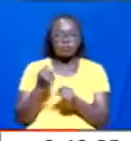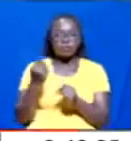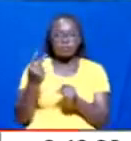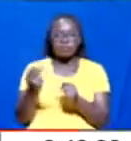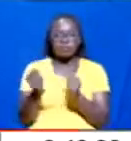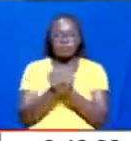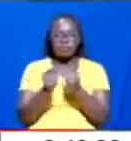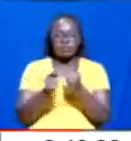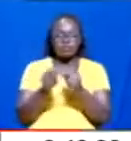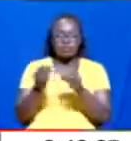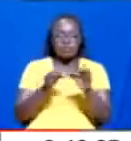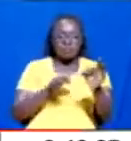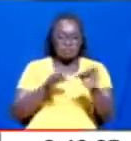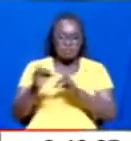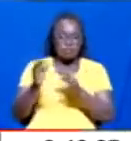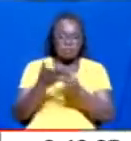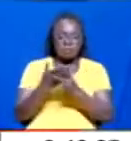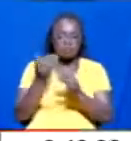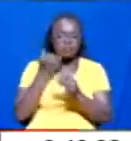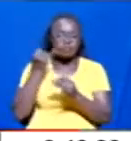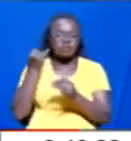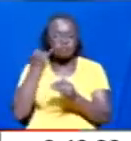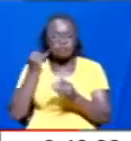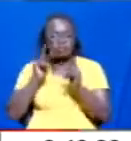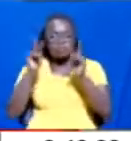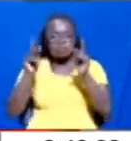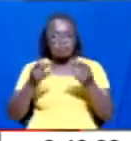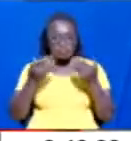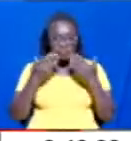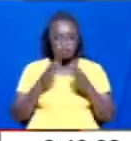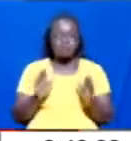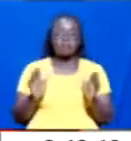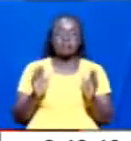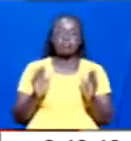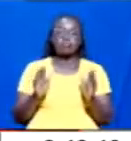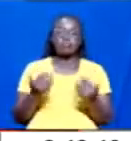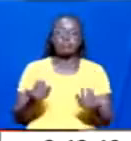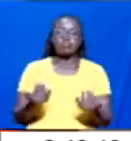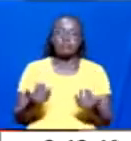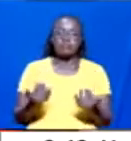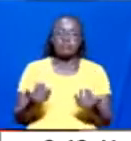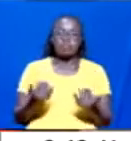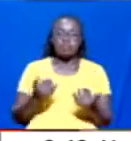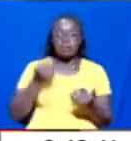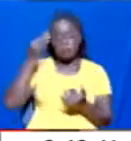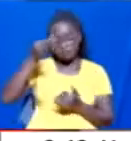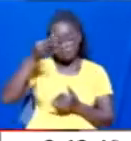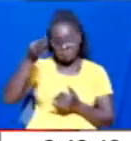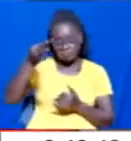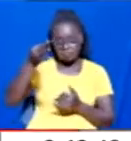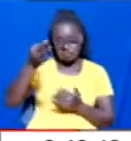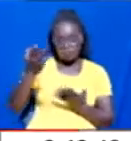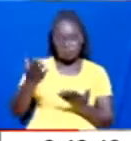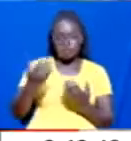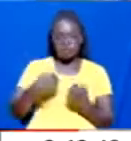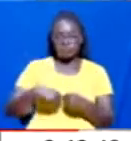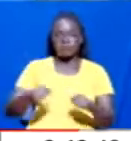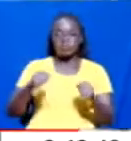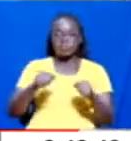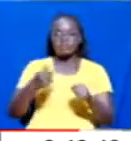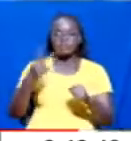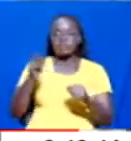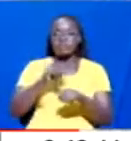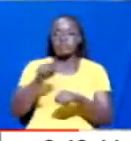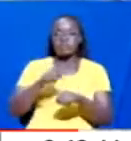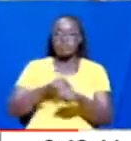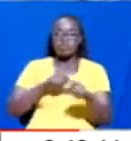stretch between Nakuru and Kisumu have been completed. This means that in the near future, you will now be able to make a 20-hour trip